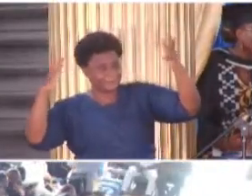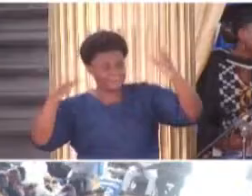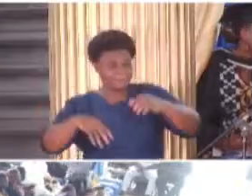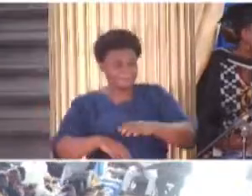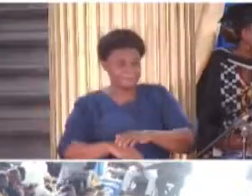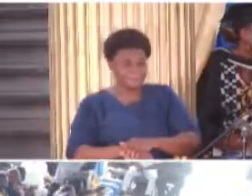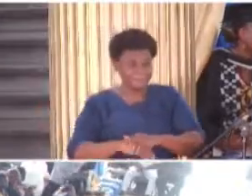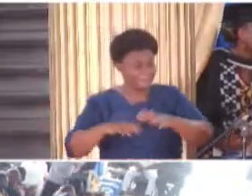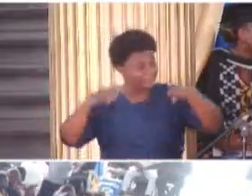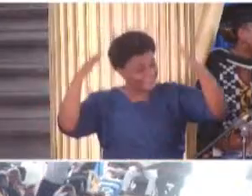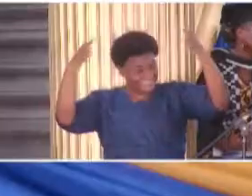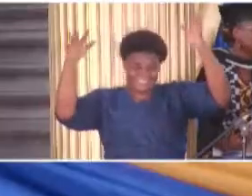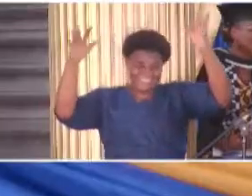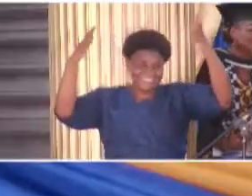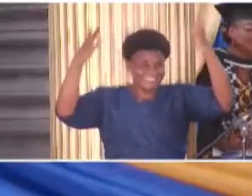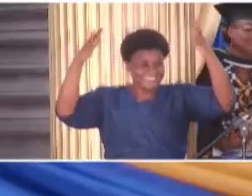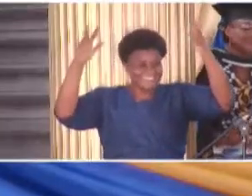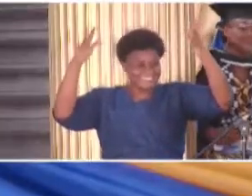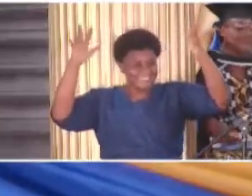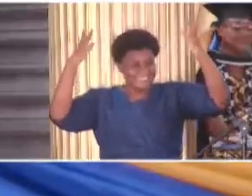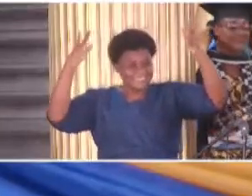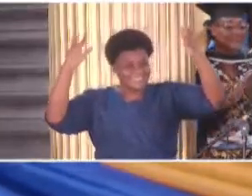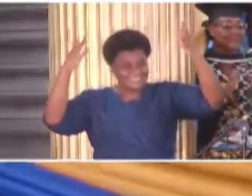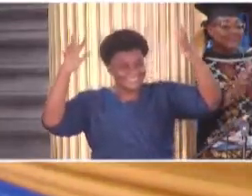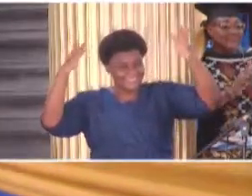A bigger one, a bigger applause, please.